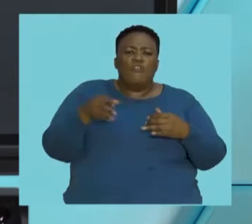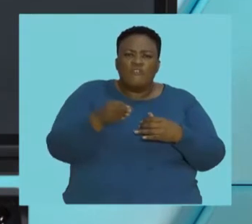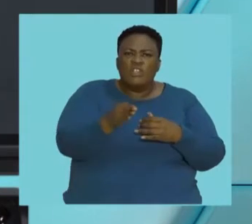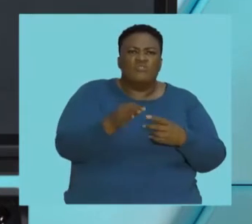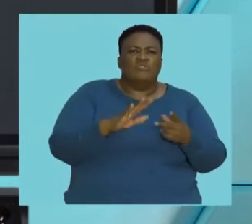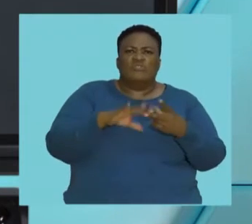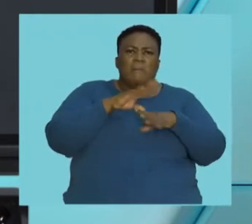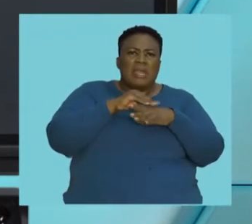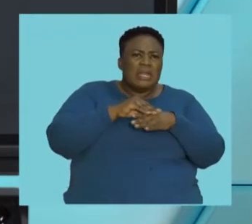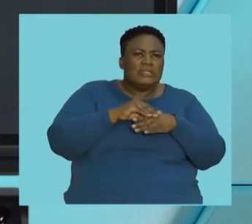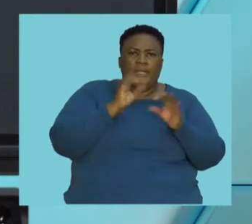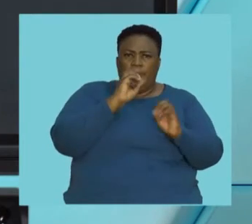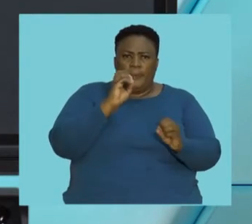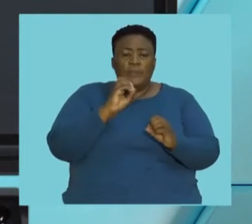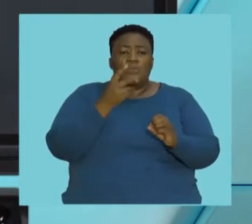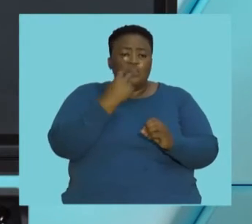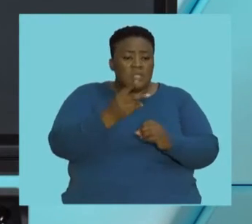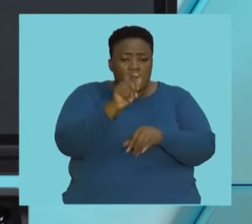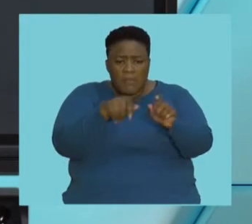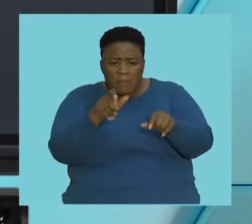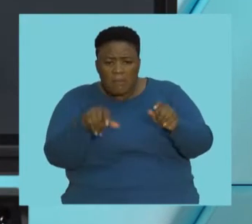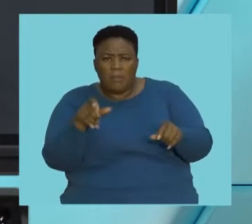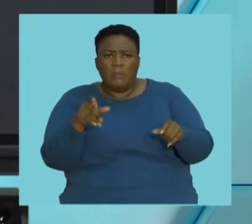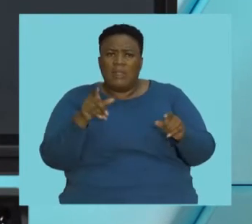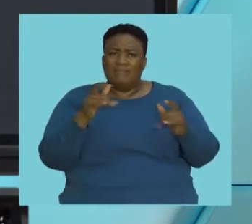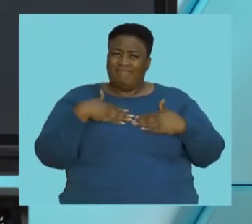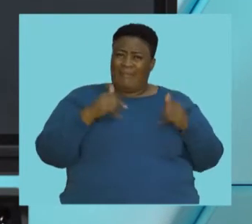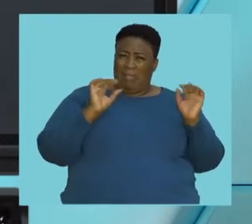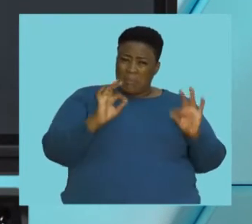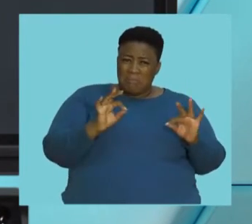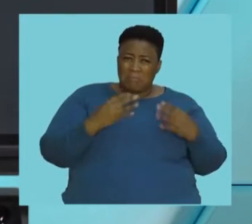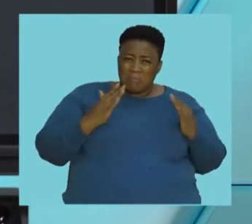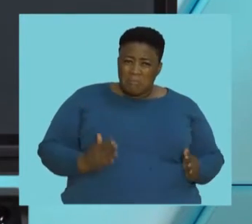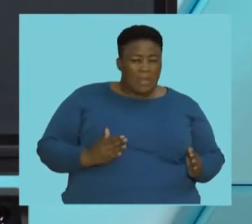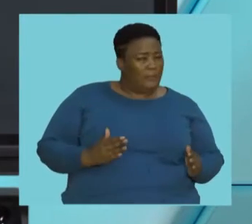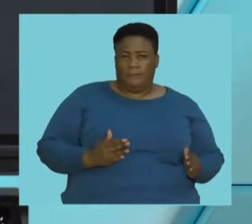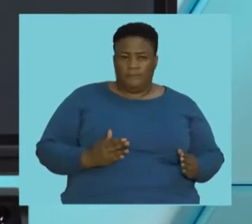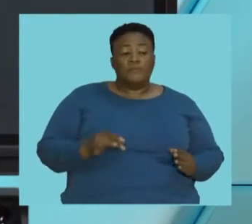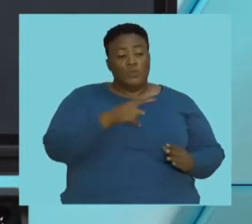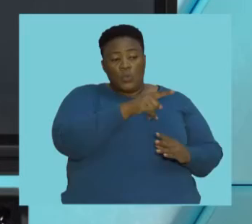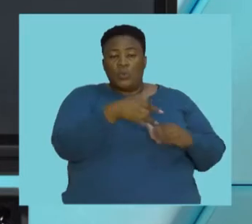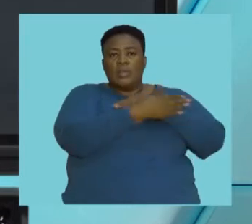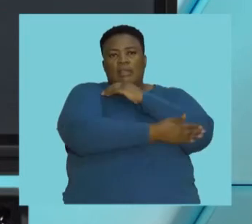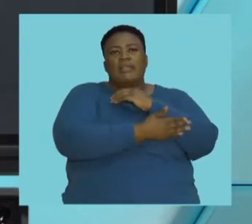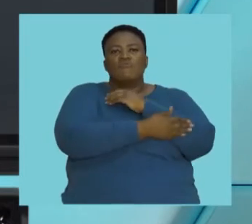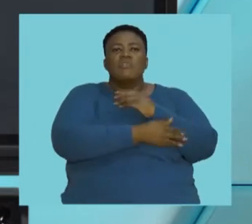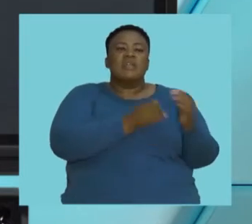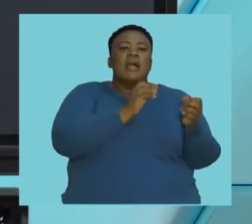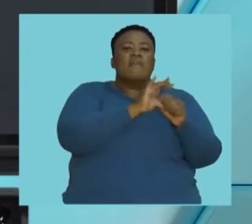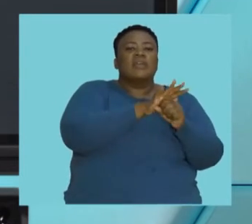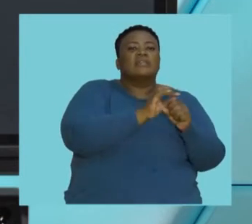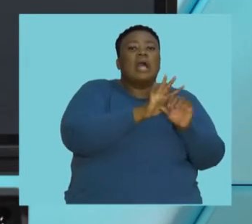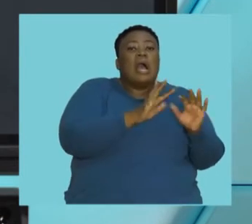certain malnutrition disorders that appear in these populations. So we say that that is a country that is affected by food